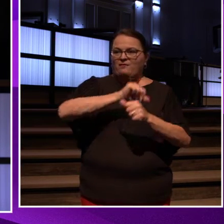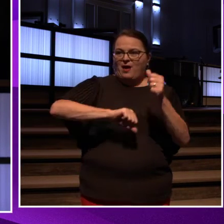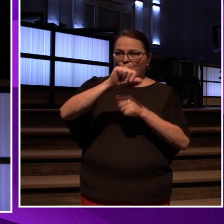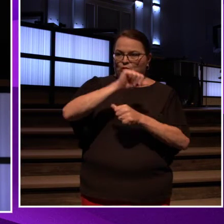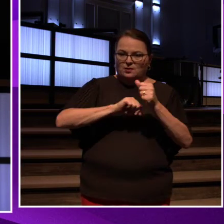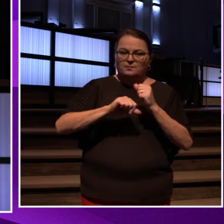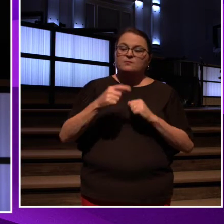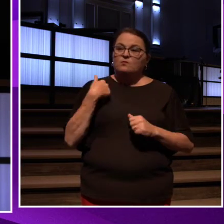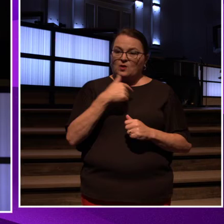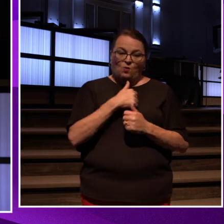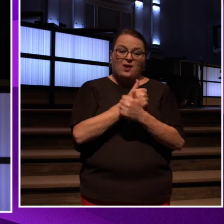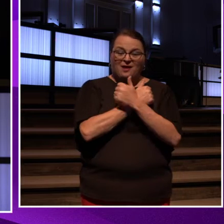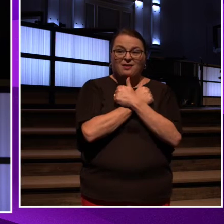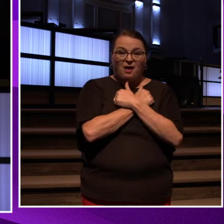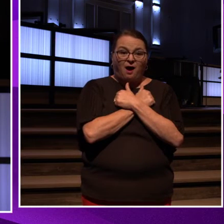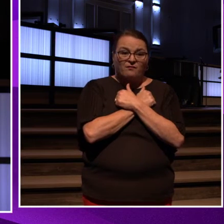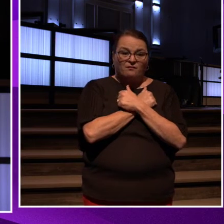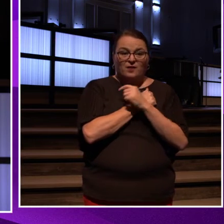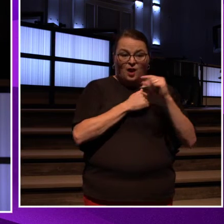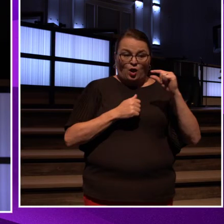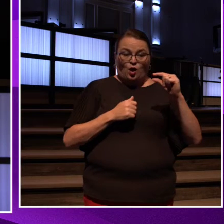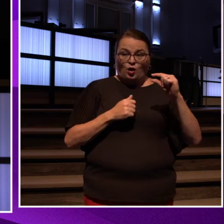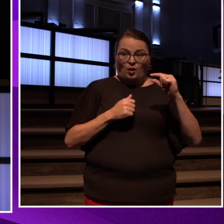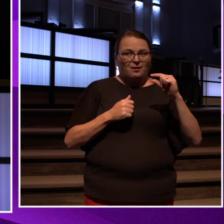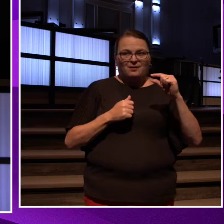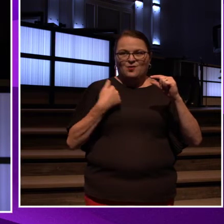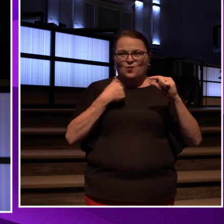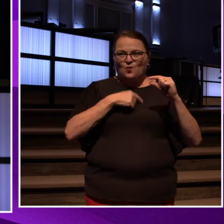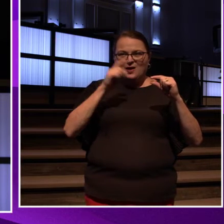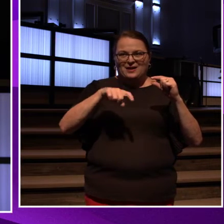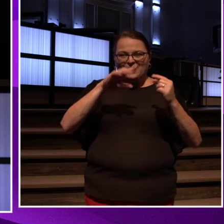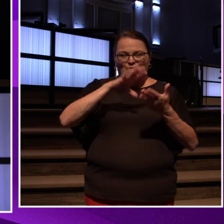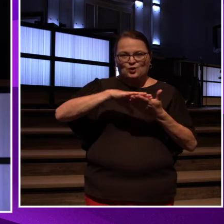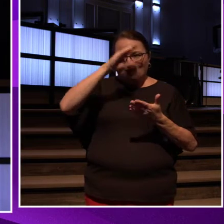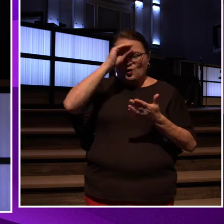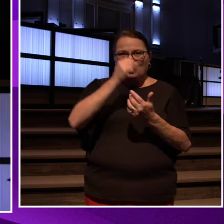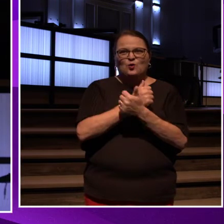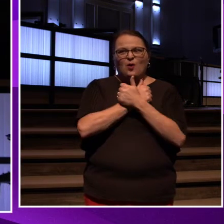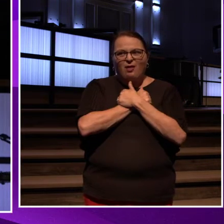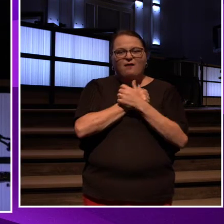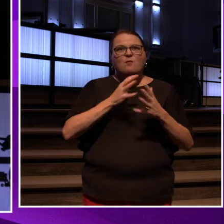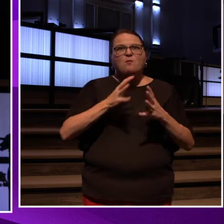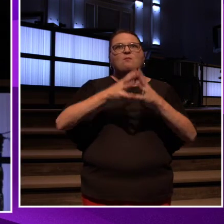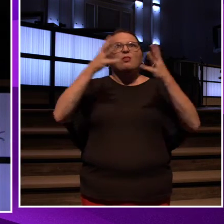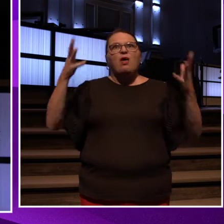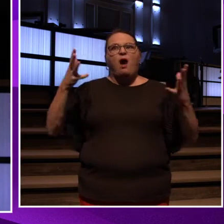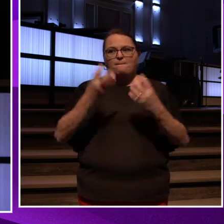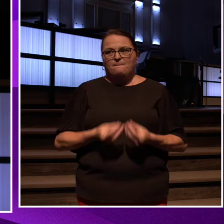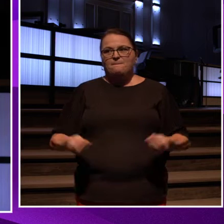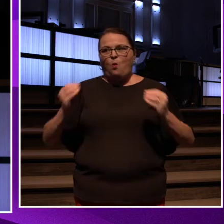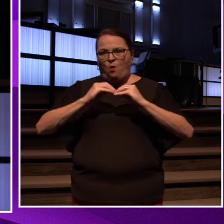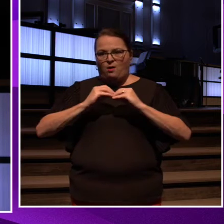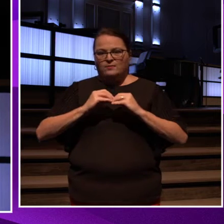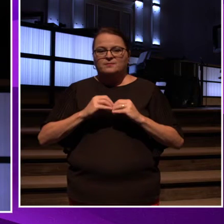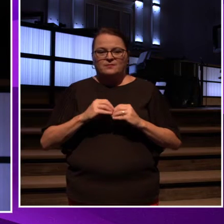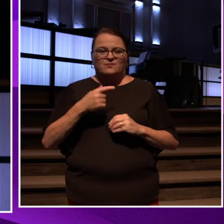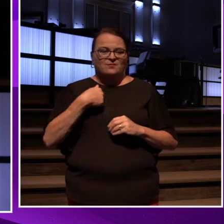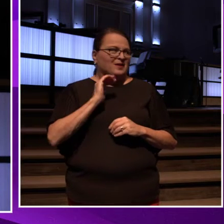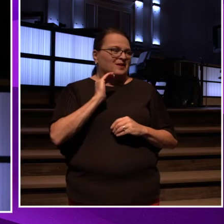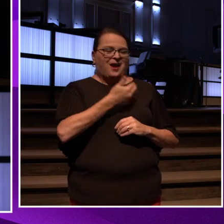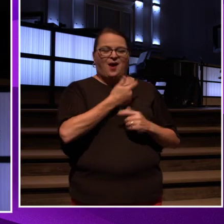a little, but guys, we need to set the woods on fire. We need to learn to love a lot more. I'm thankful that for this group of youth. I've kind